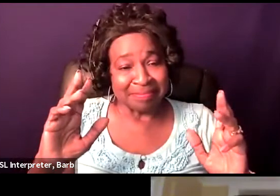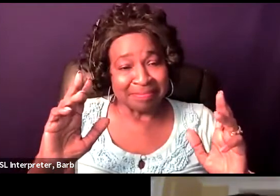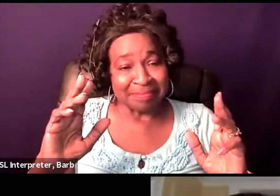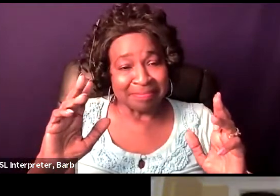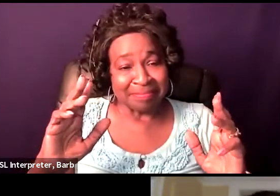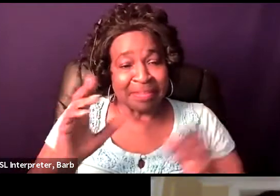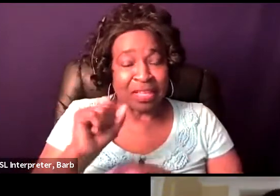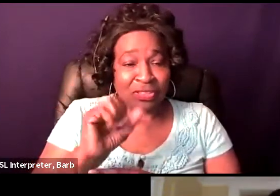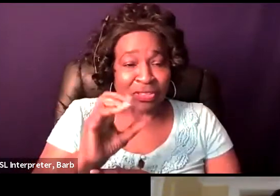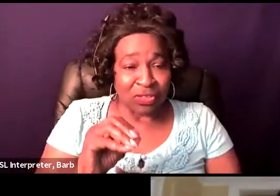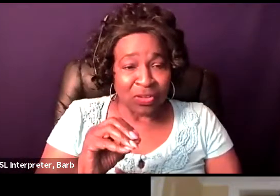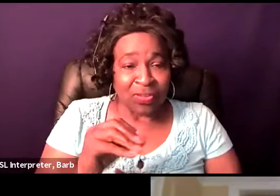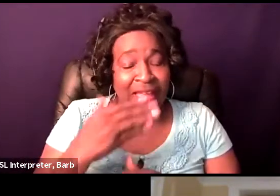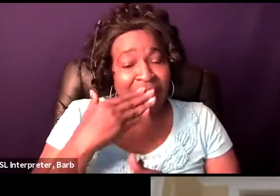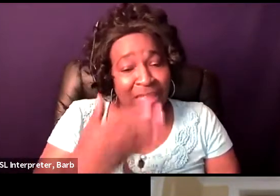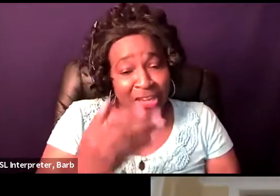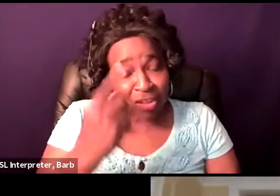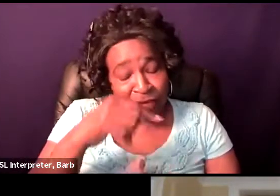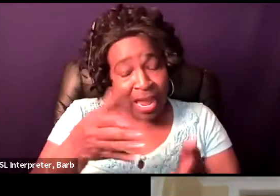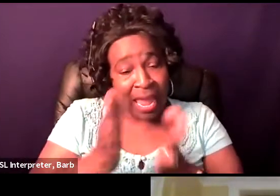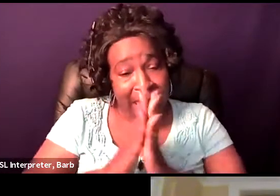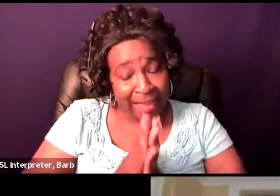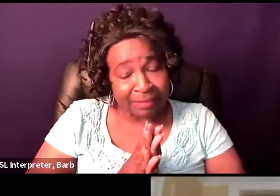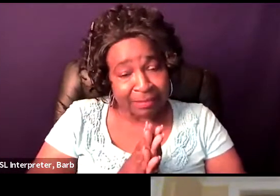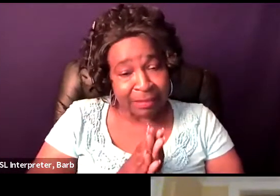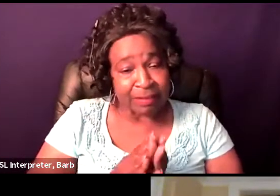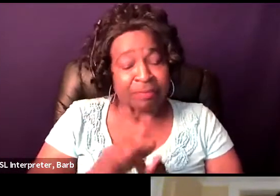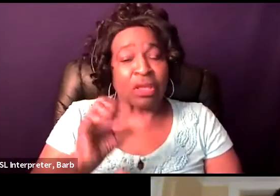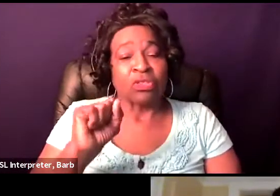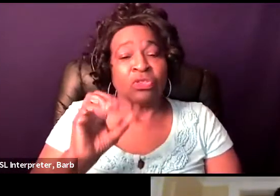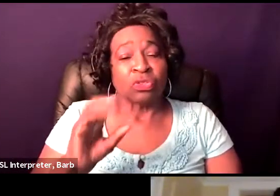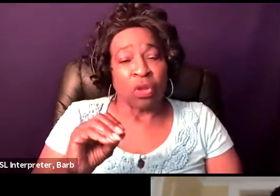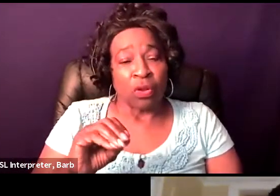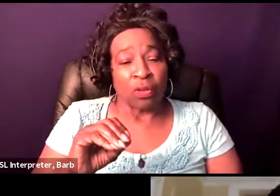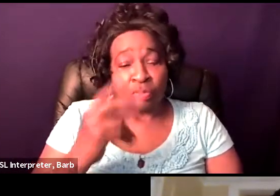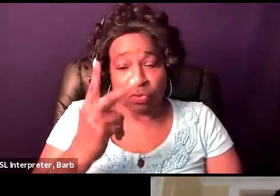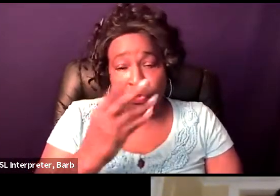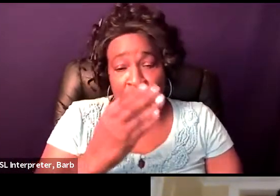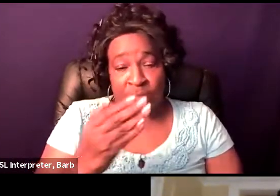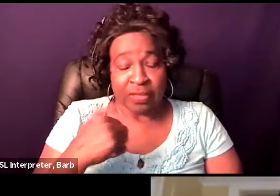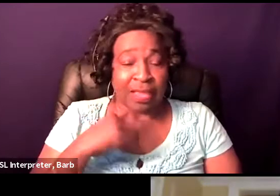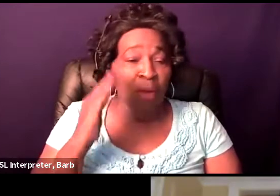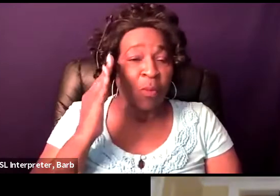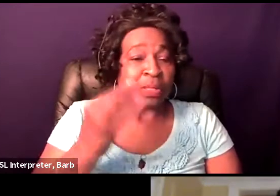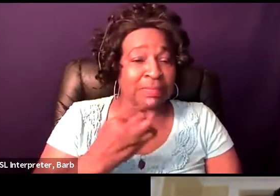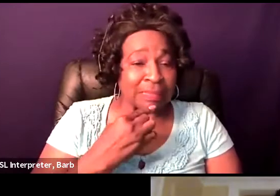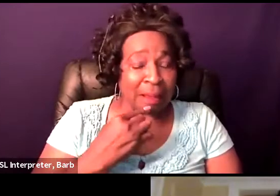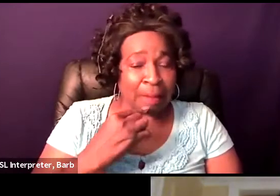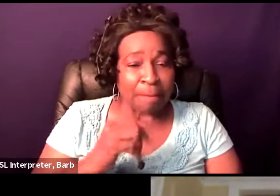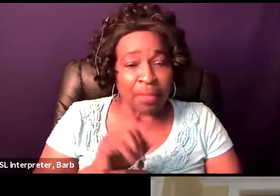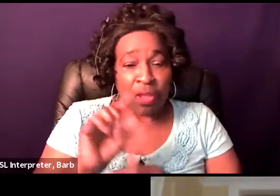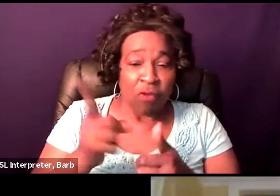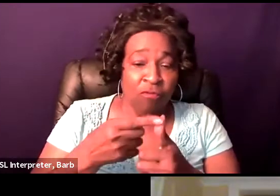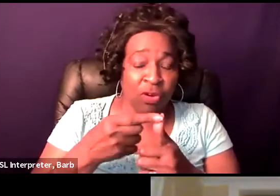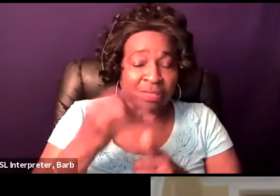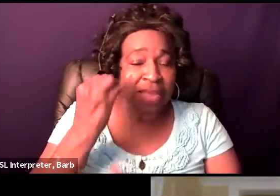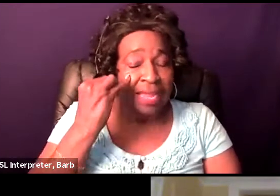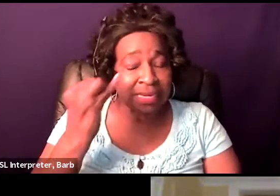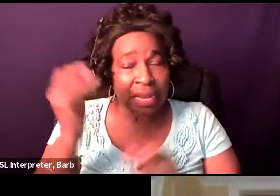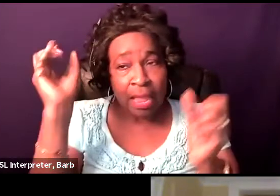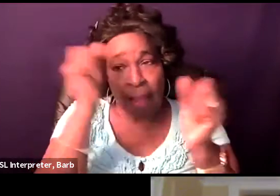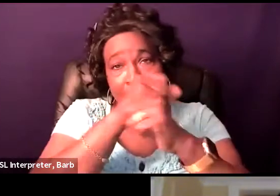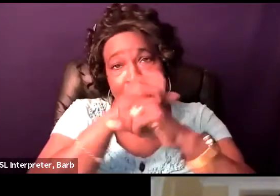So thank you for asking. So there's two things that I'll say. First, this idea of